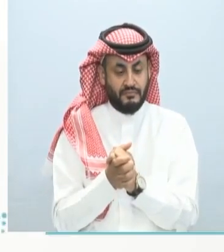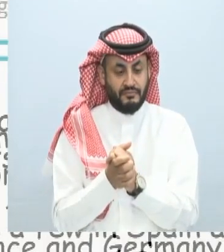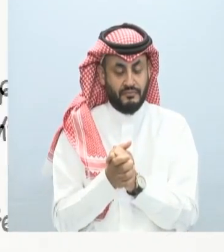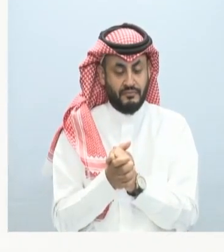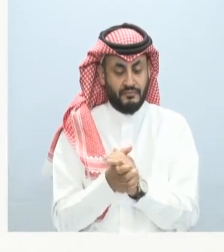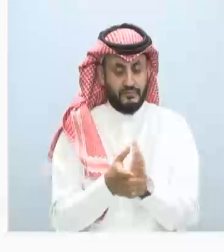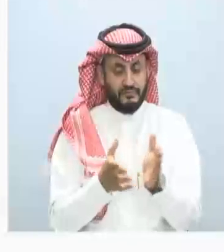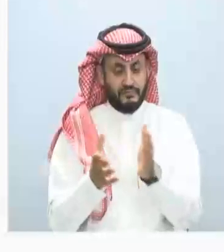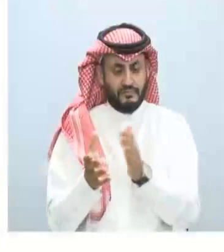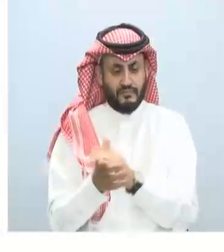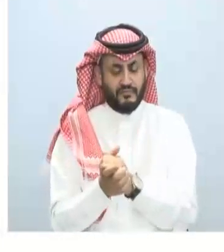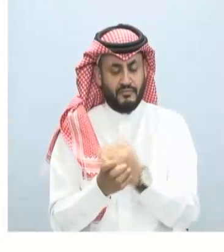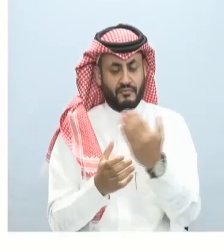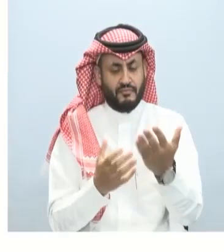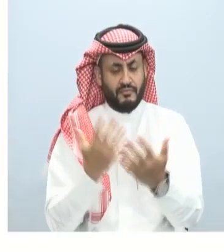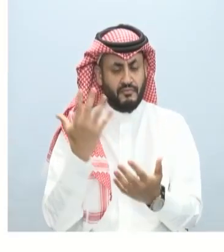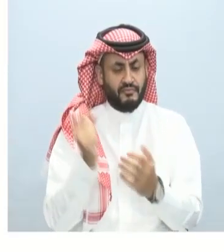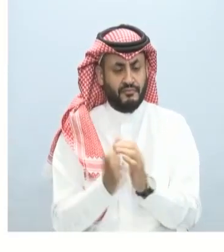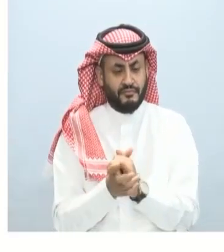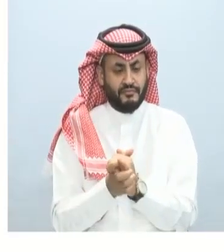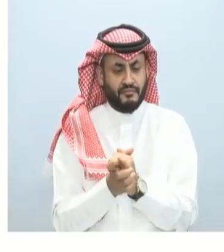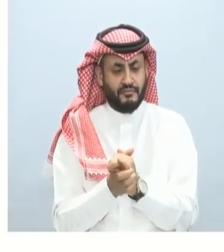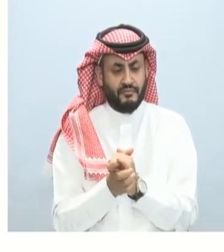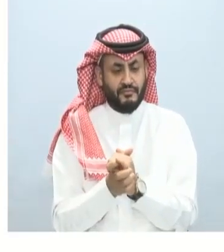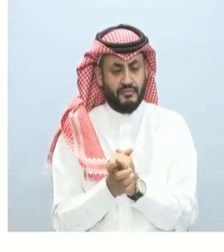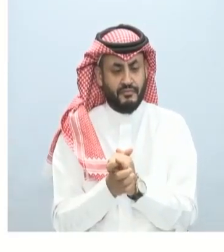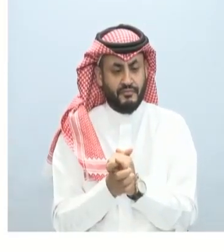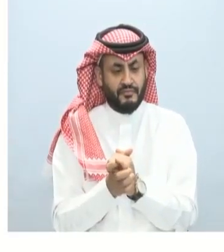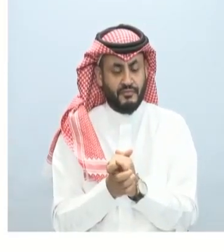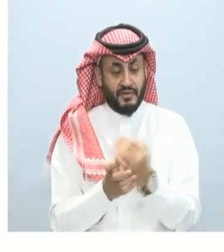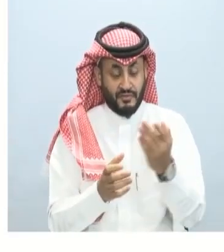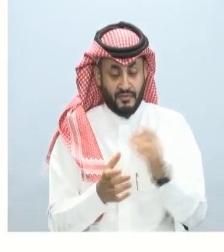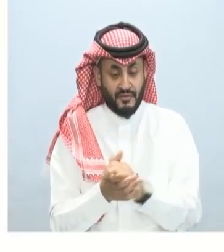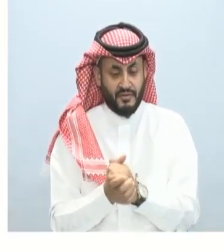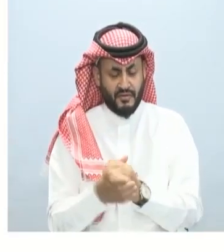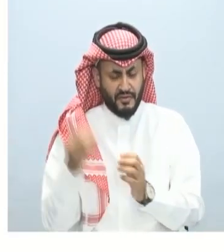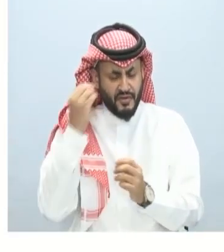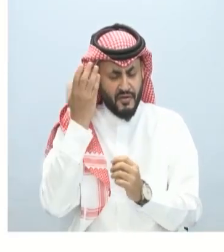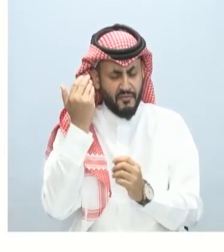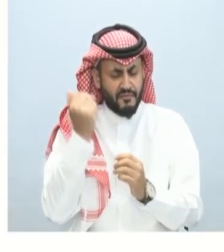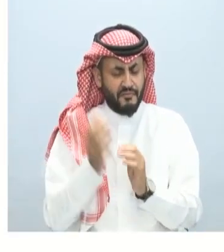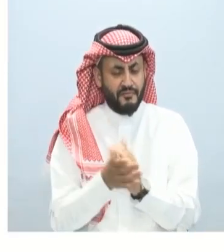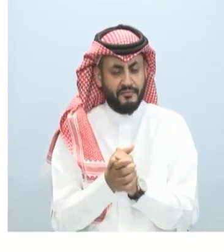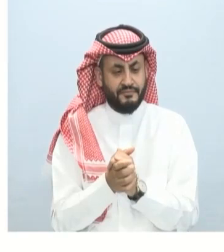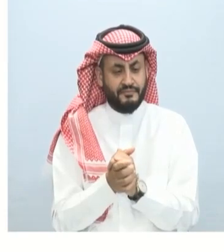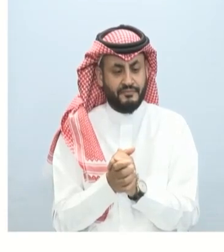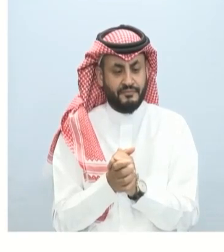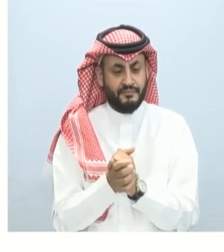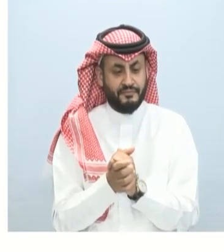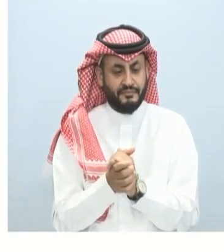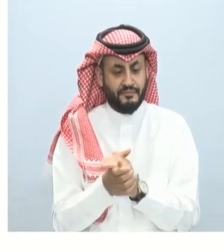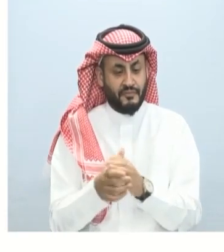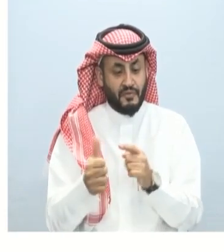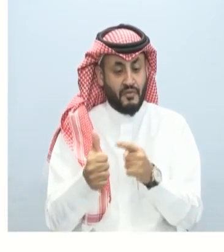Moving on with the exercise we have here. He excels. Do you remember the word excels? Now we said that we have excels in